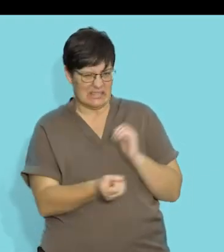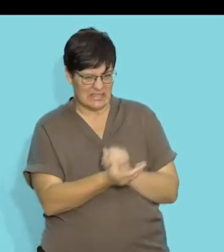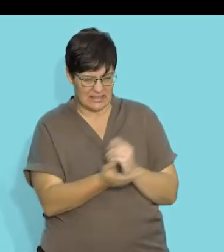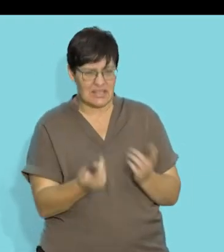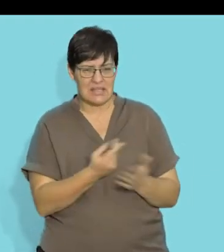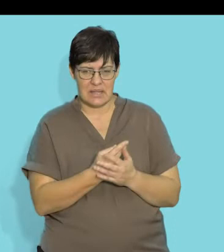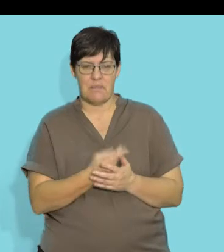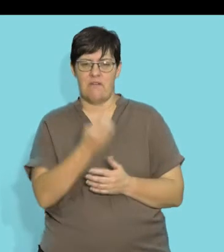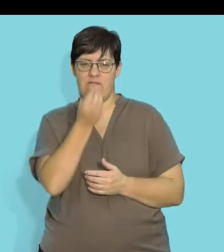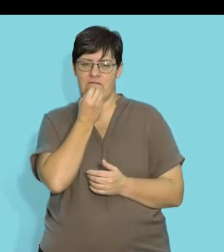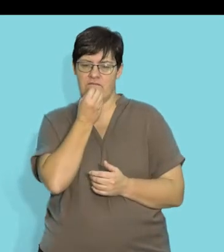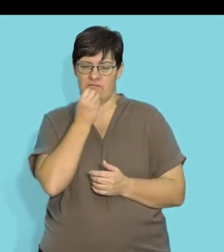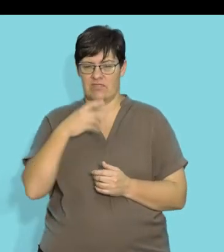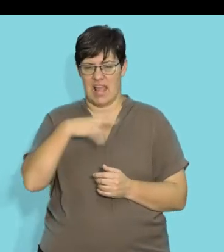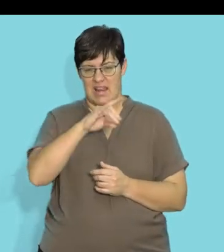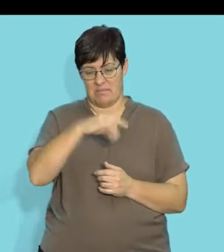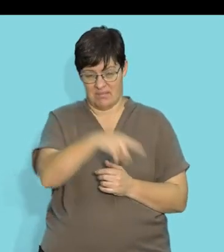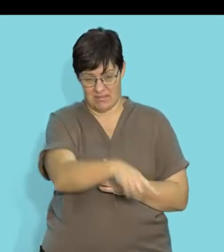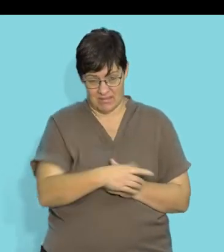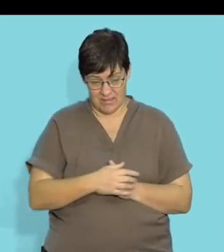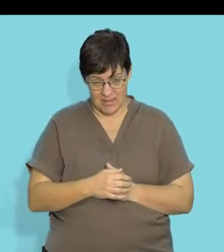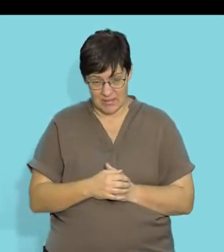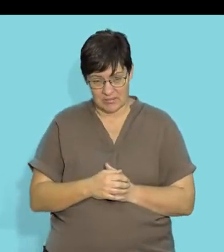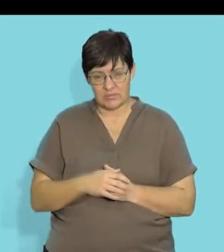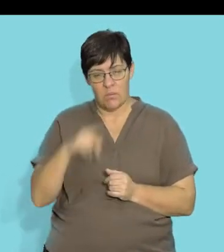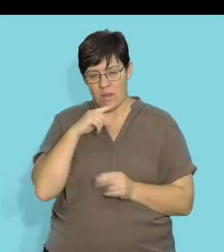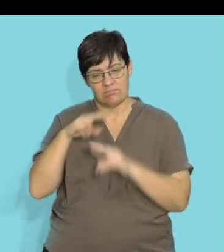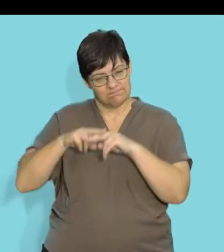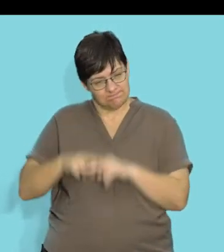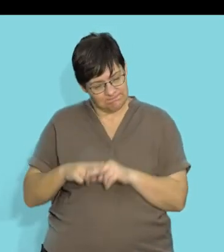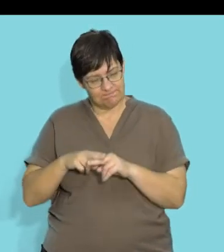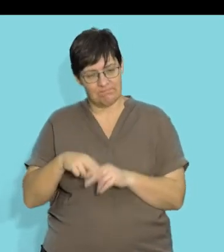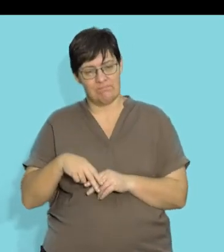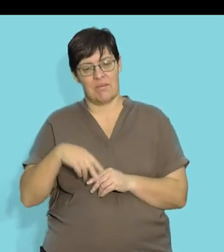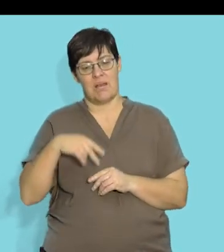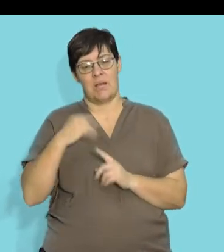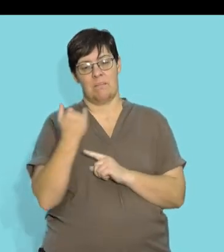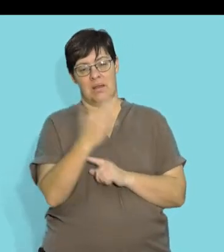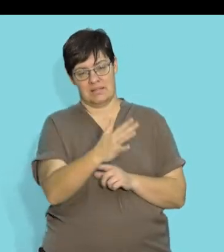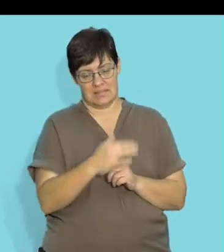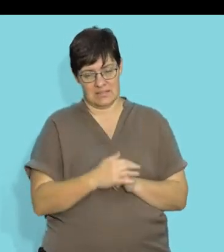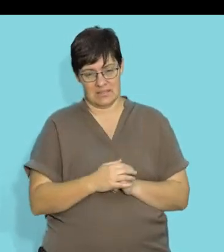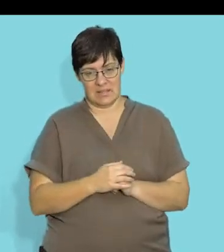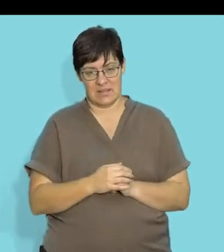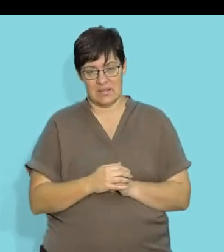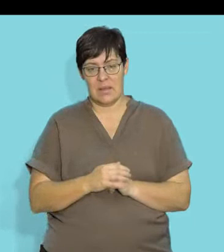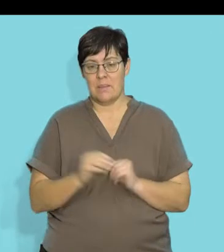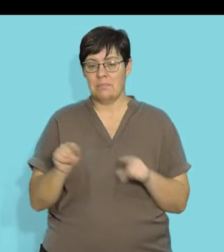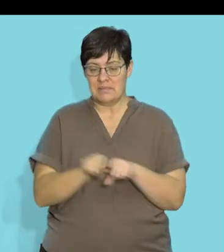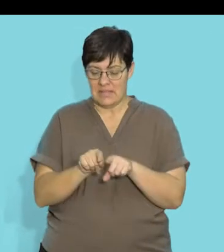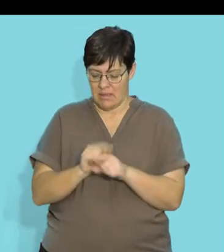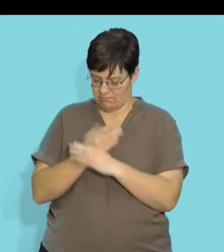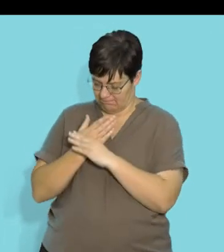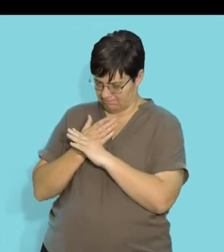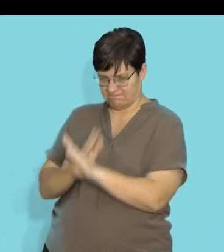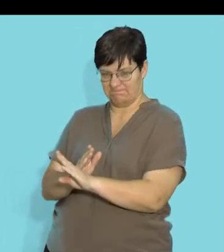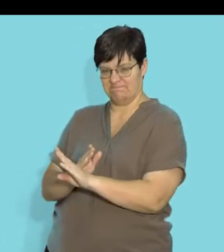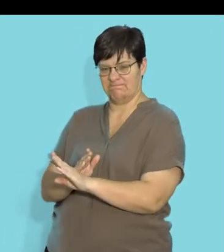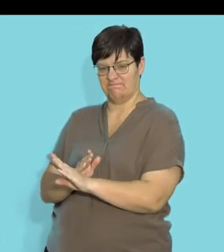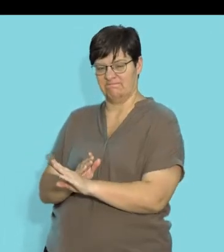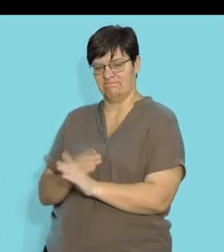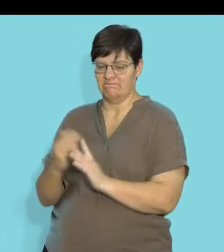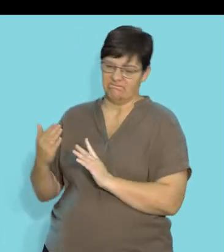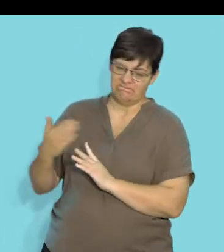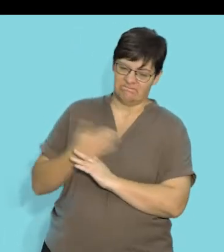disease, as well as herbivores. We know that herbivores rely on plants. However, plants have also defended